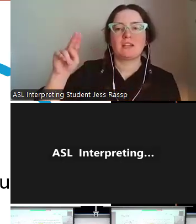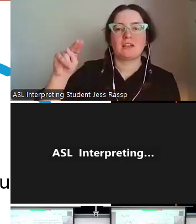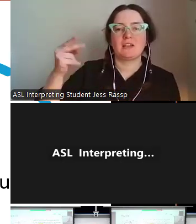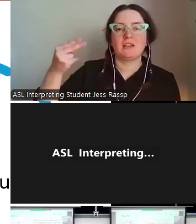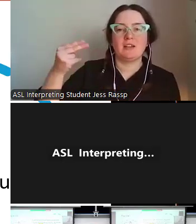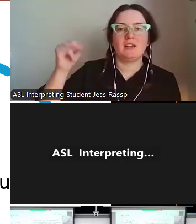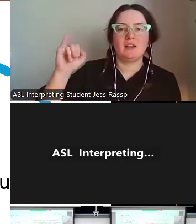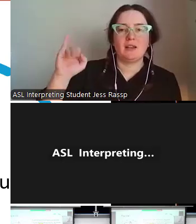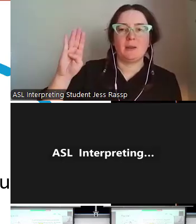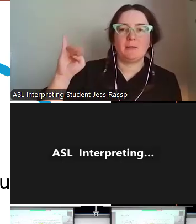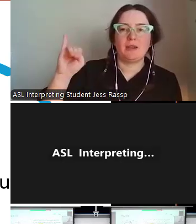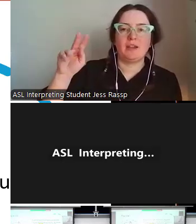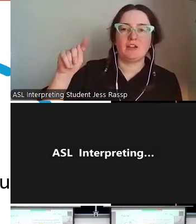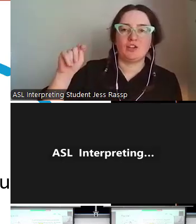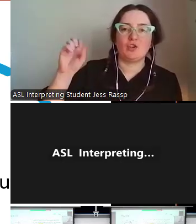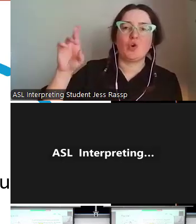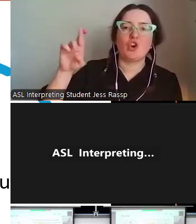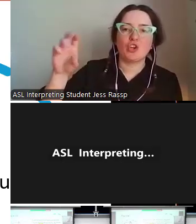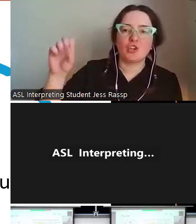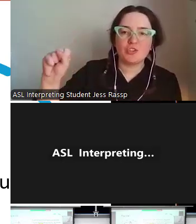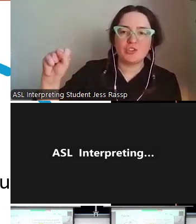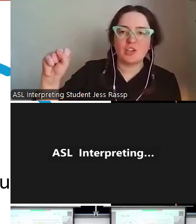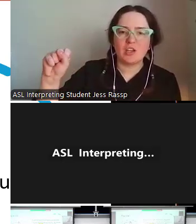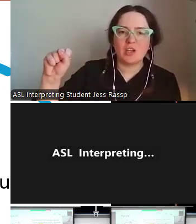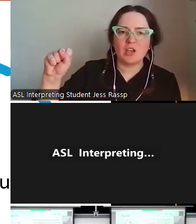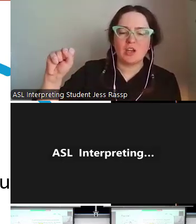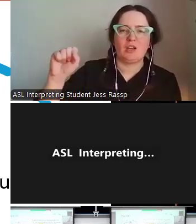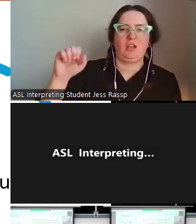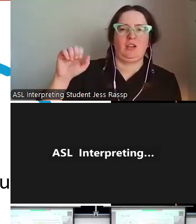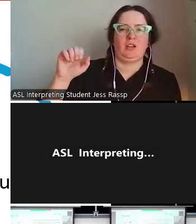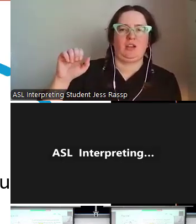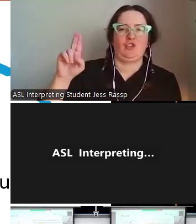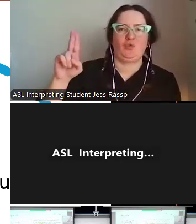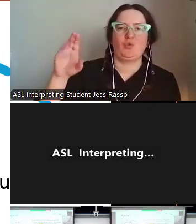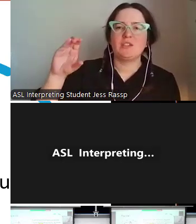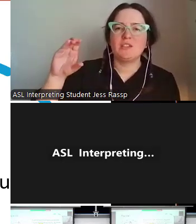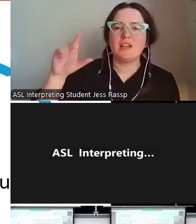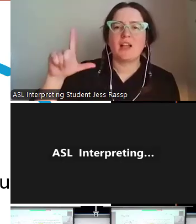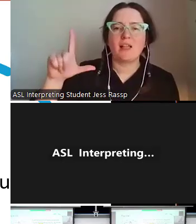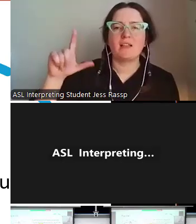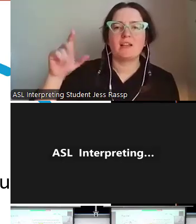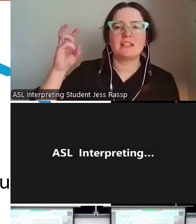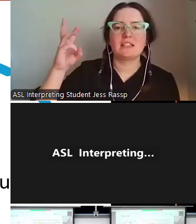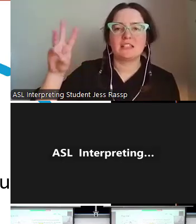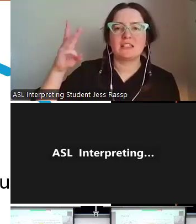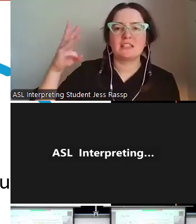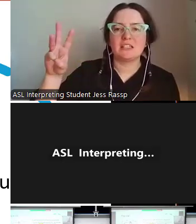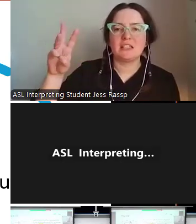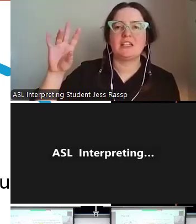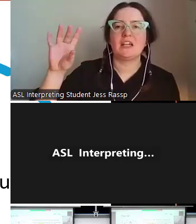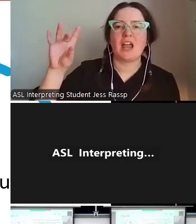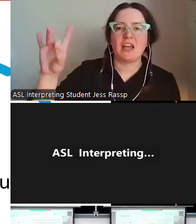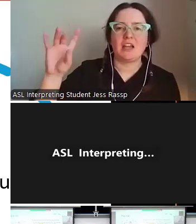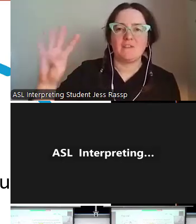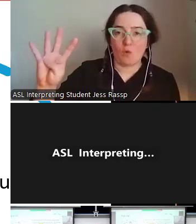it's UCL 1684 is the class of inhibitors. That's being